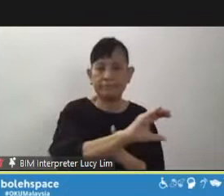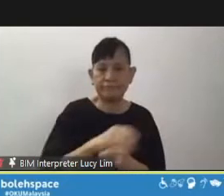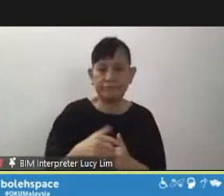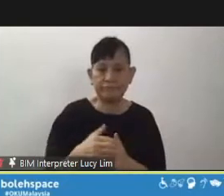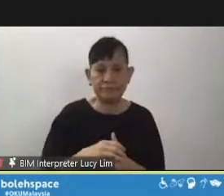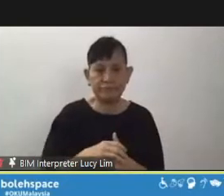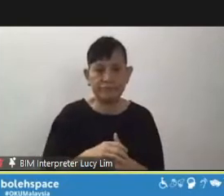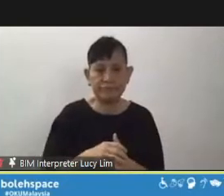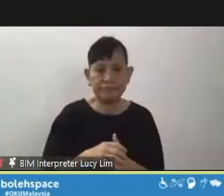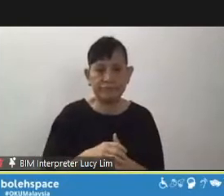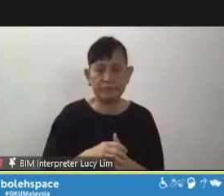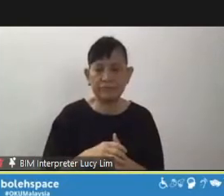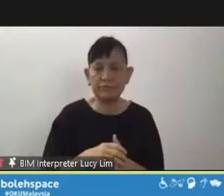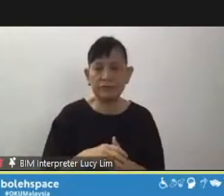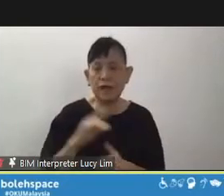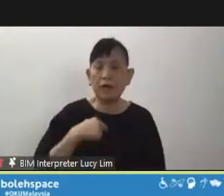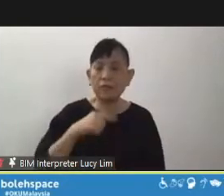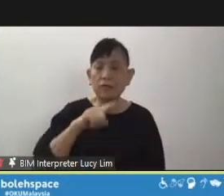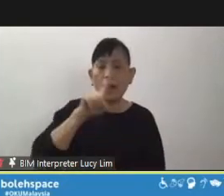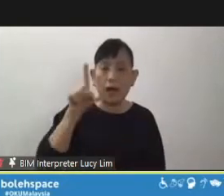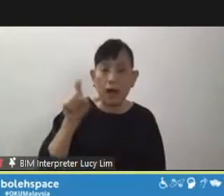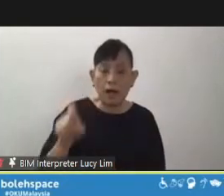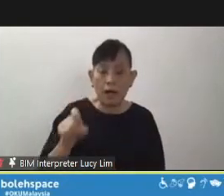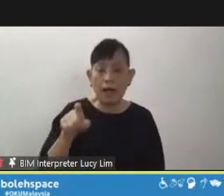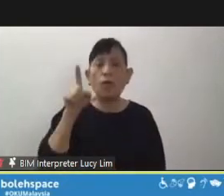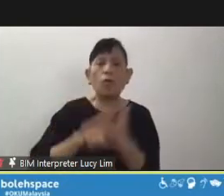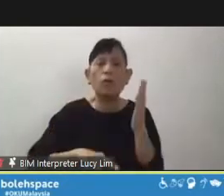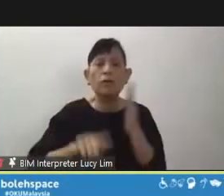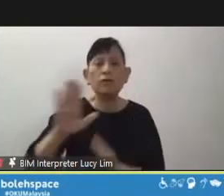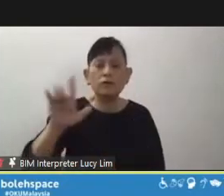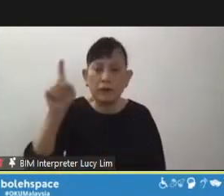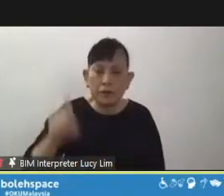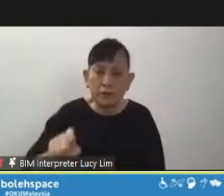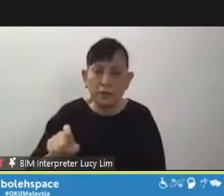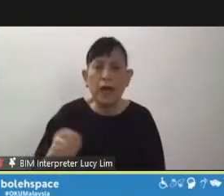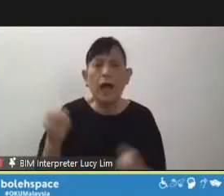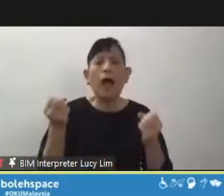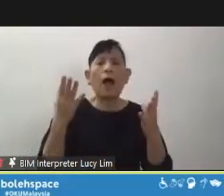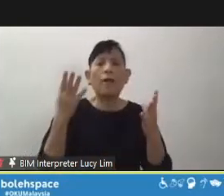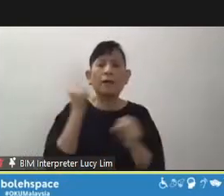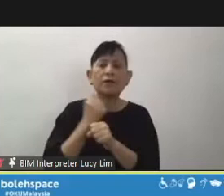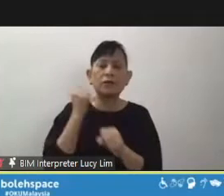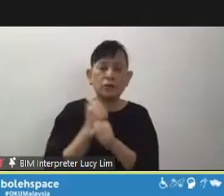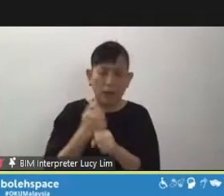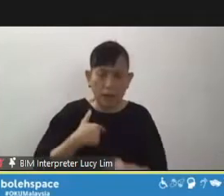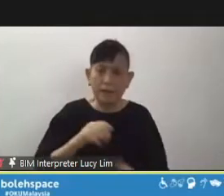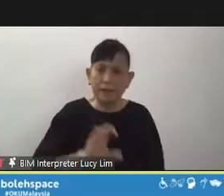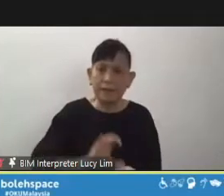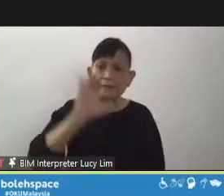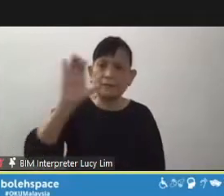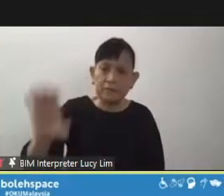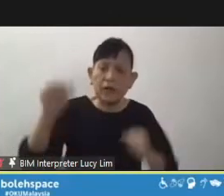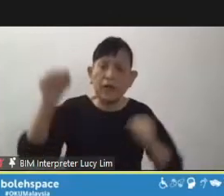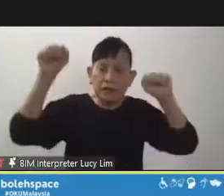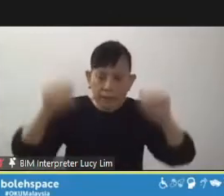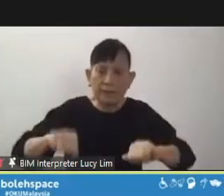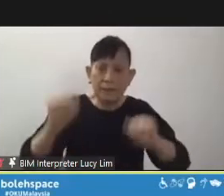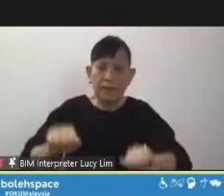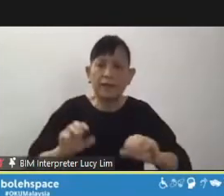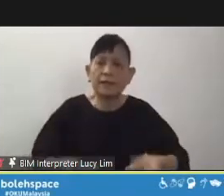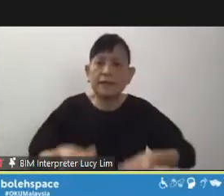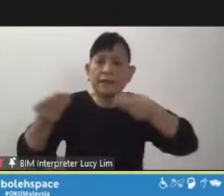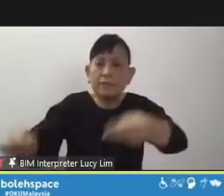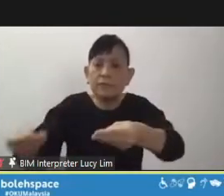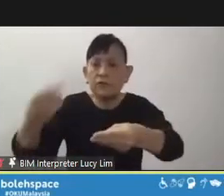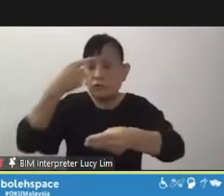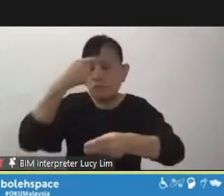limit. You have to ask them, what is your limit? How many work that I can give to you that you can complete, that you sure that you can complete? Okay,